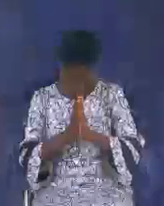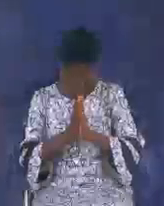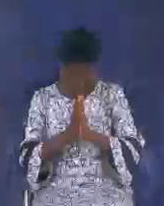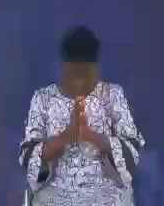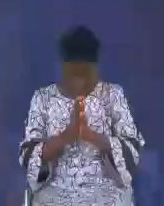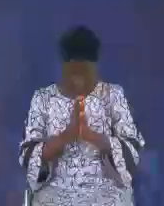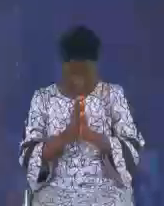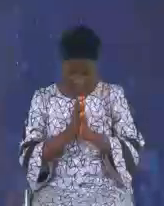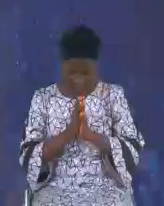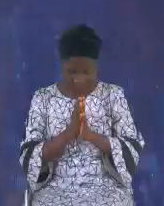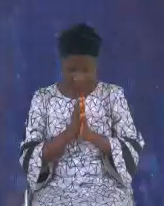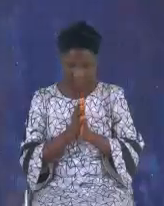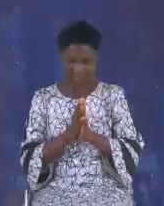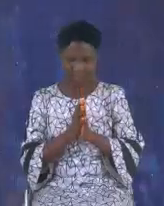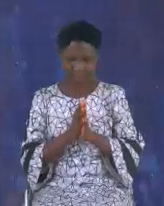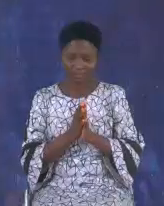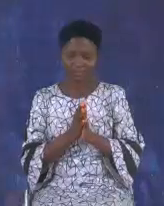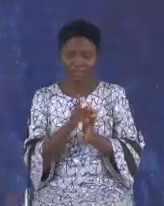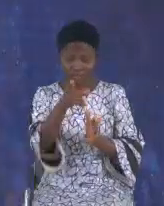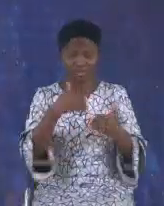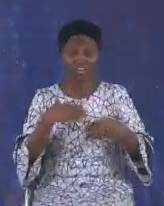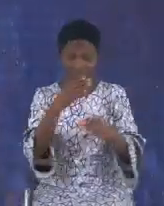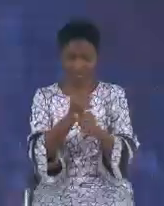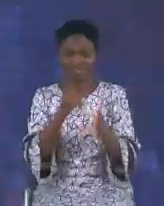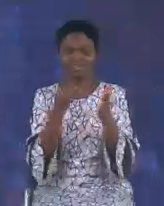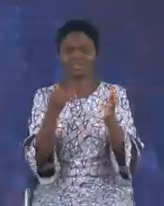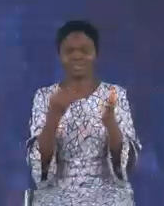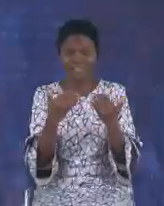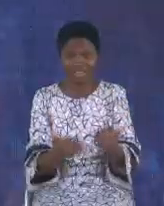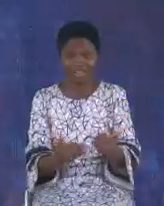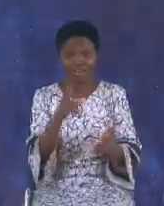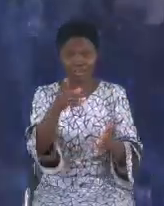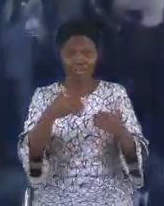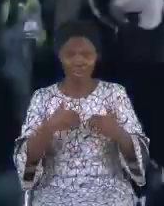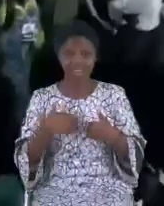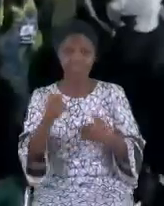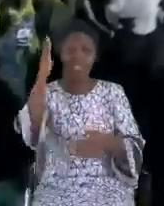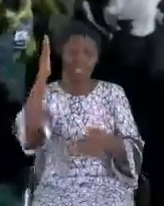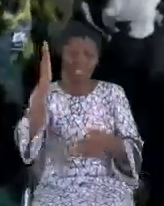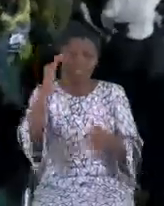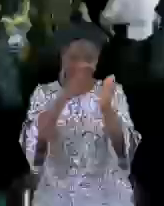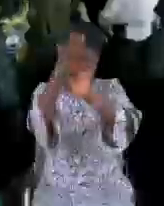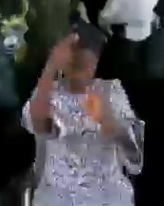You have got it. You have got it. Now you have a testimony. You have got it.